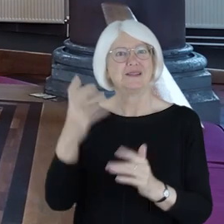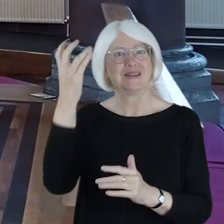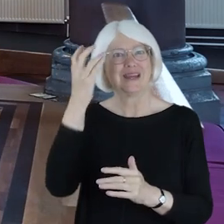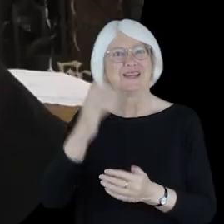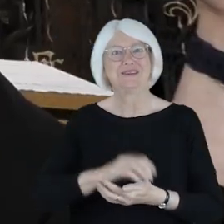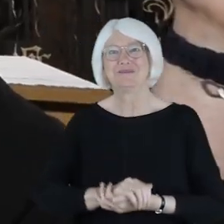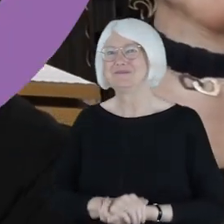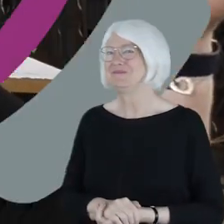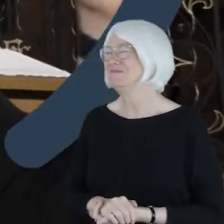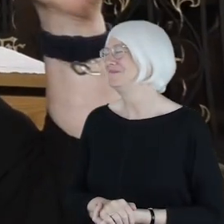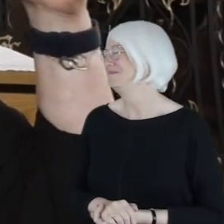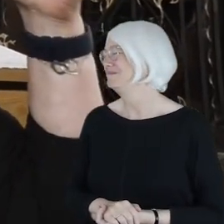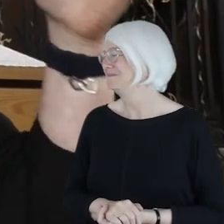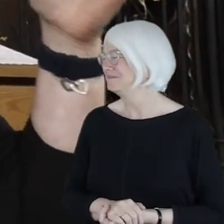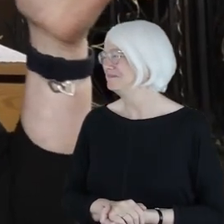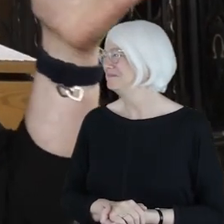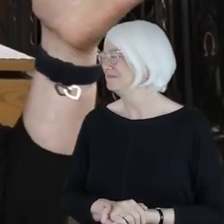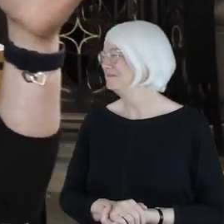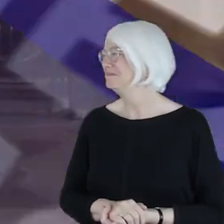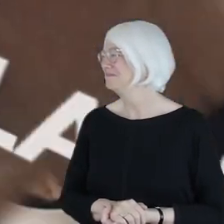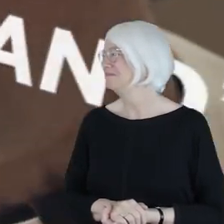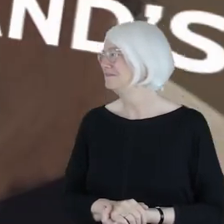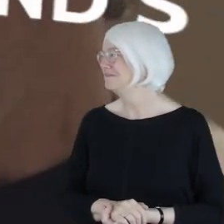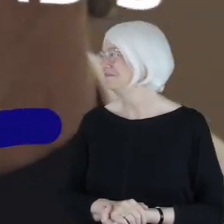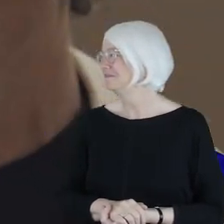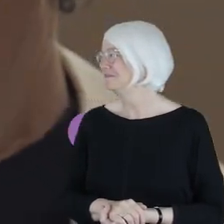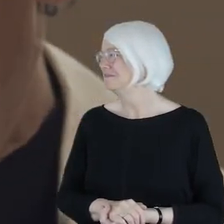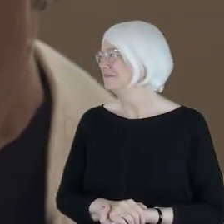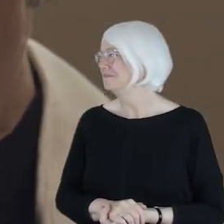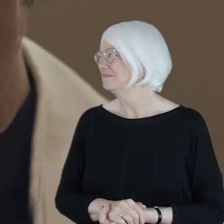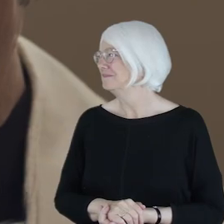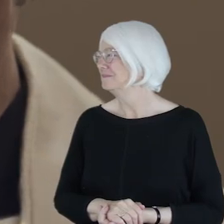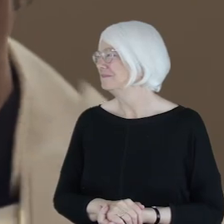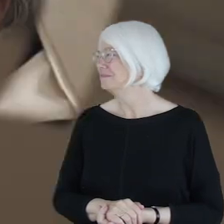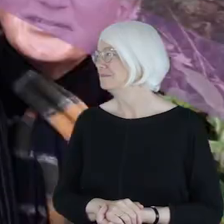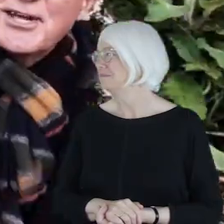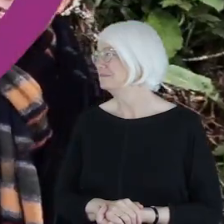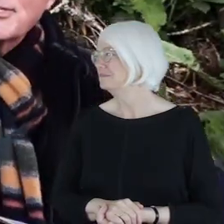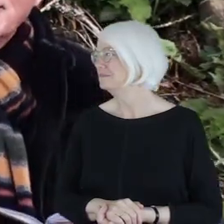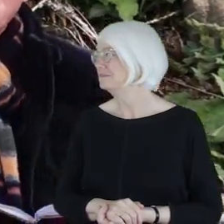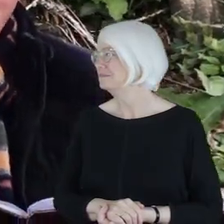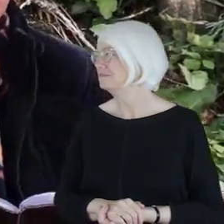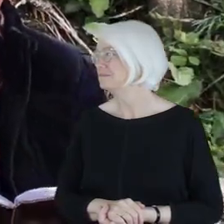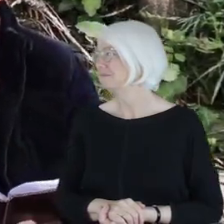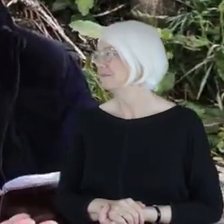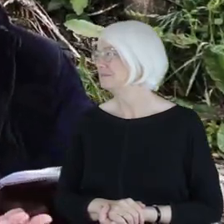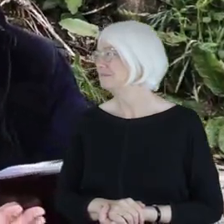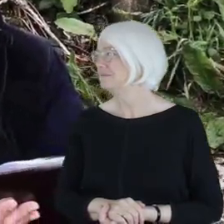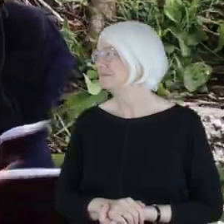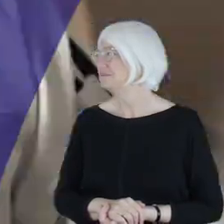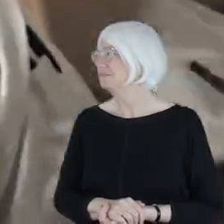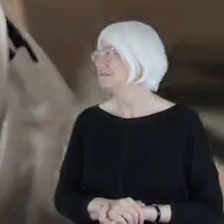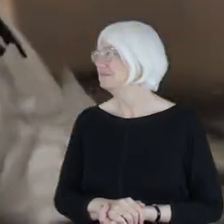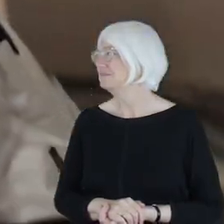King. Jesus Christ is King of it. He lives his life in us for the sake of the world. Jesus is alive